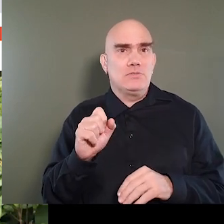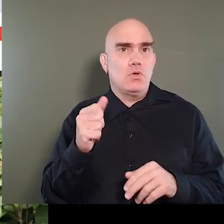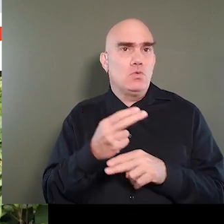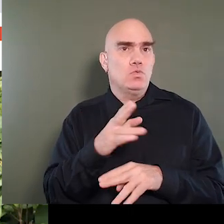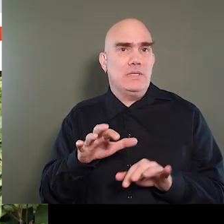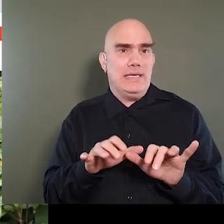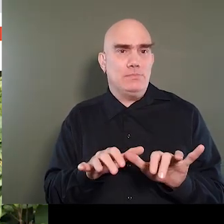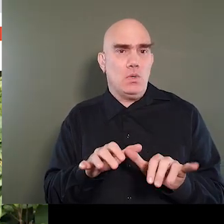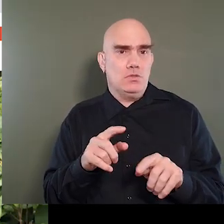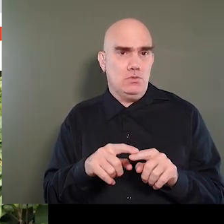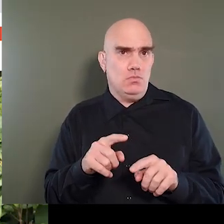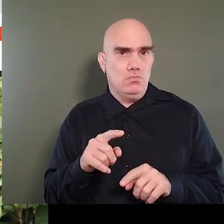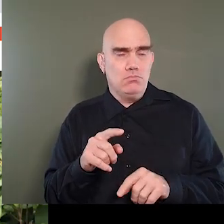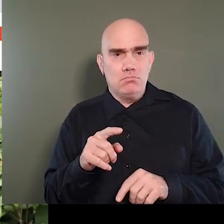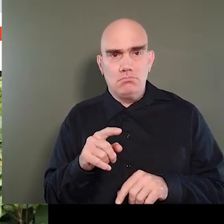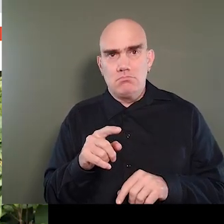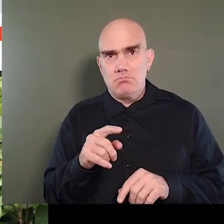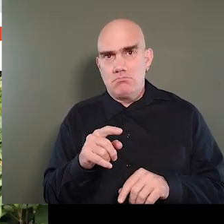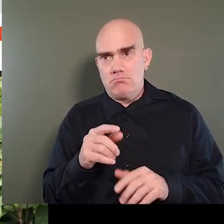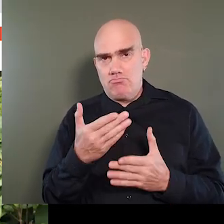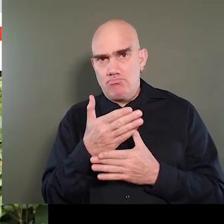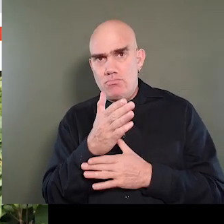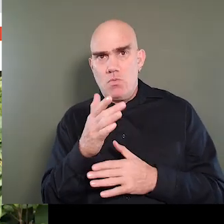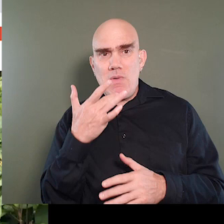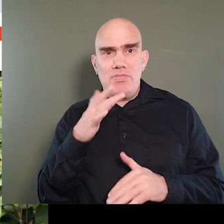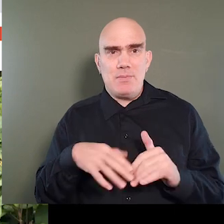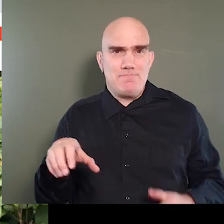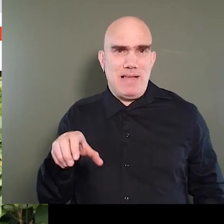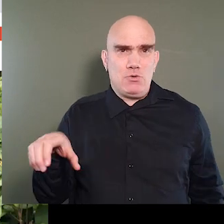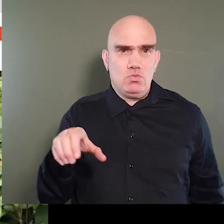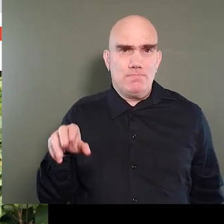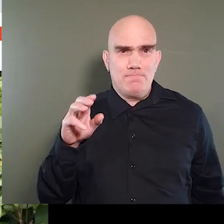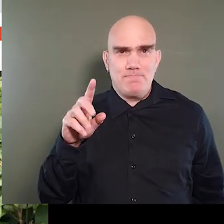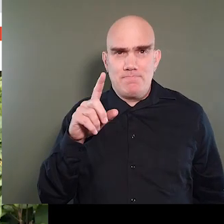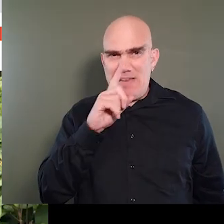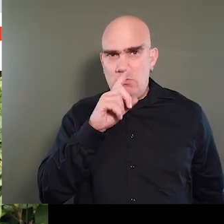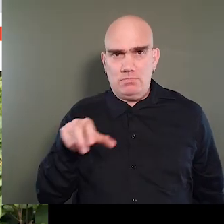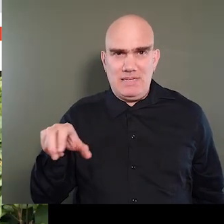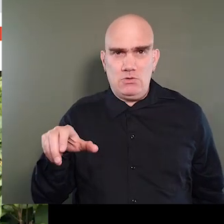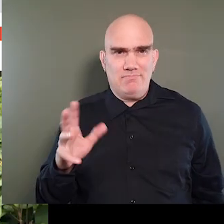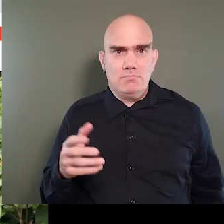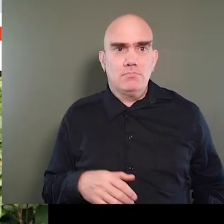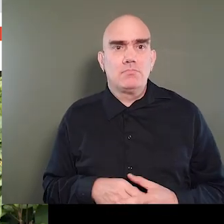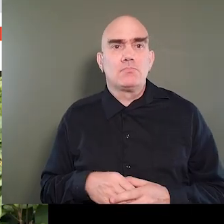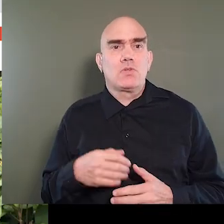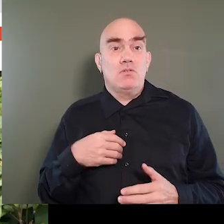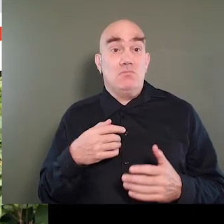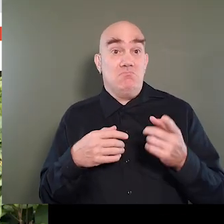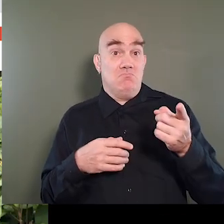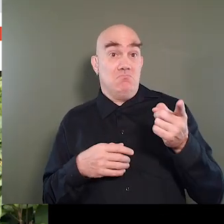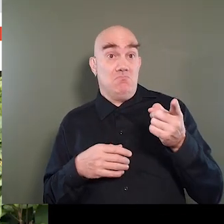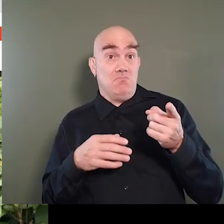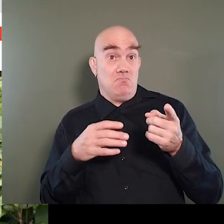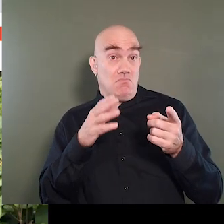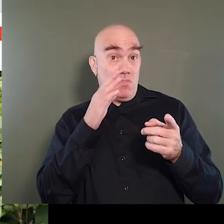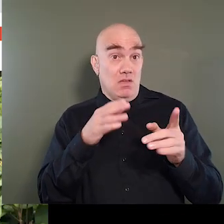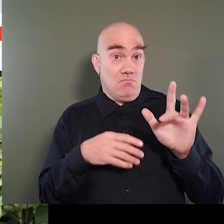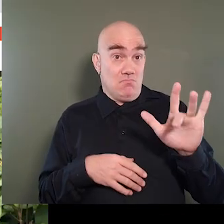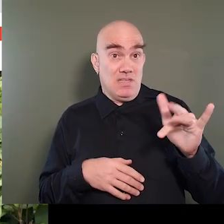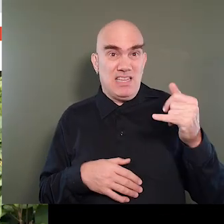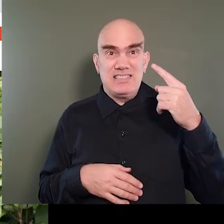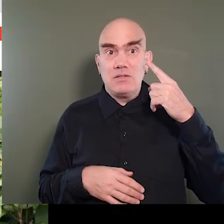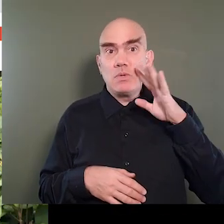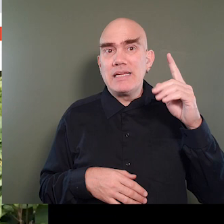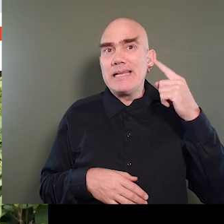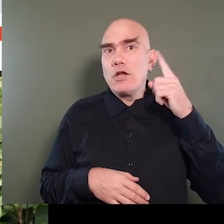keyboard to navigate our website instead of using a mouse. I'm going to turn it on here. A sound is going to ring so that we